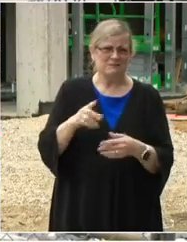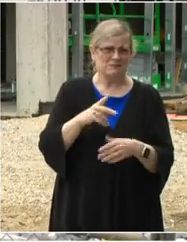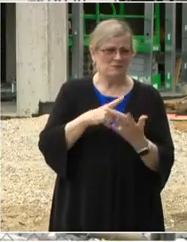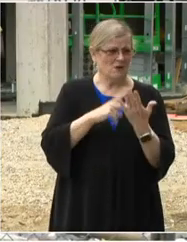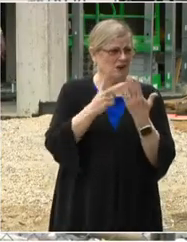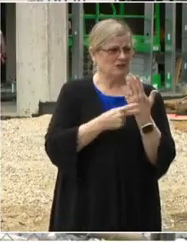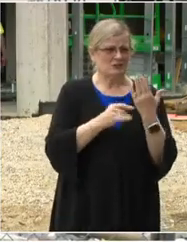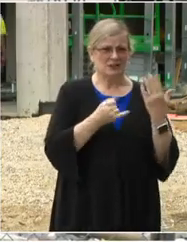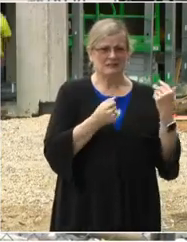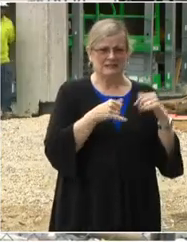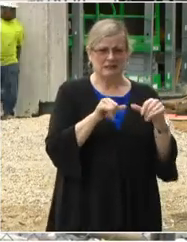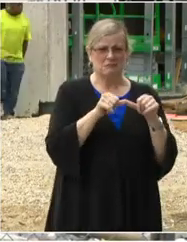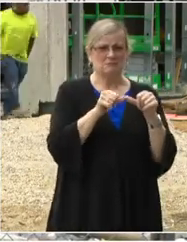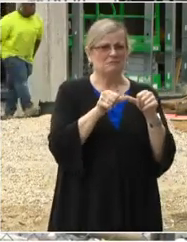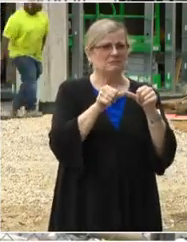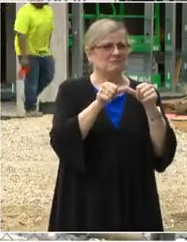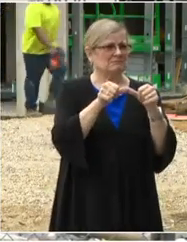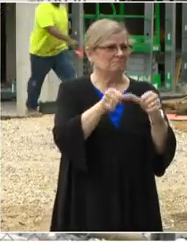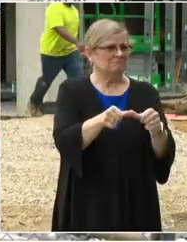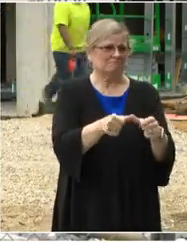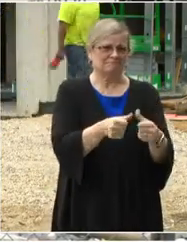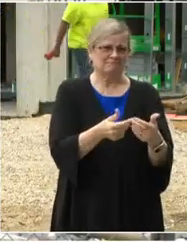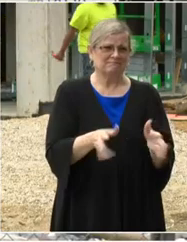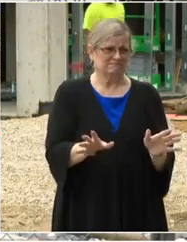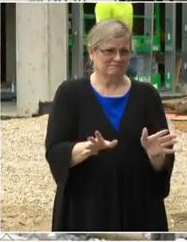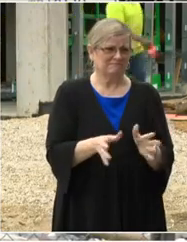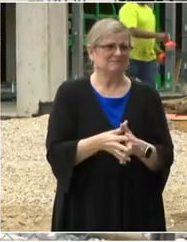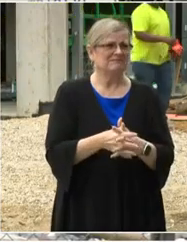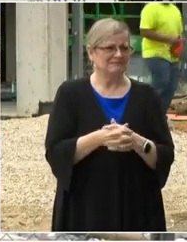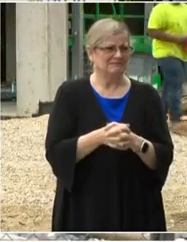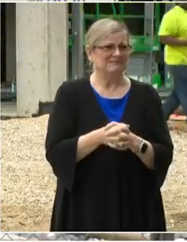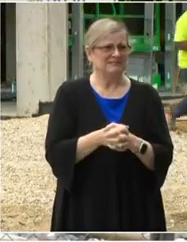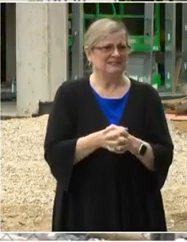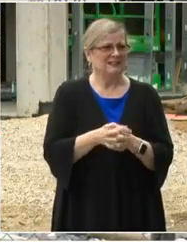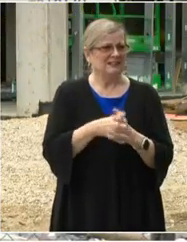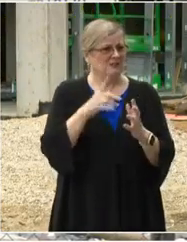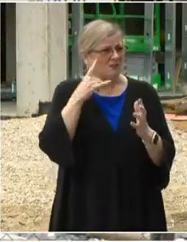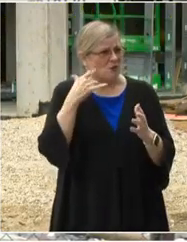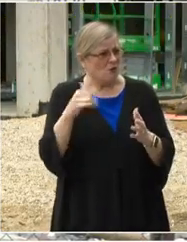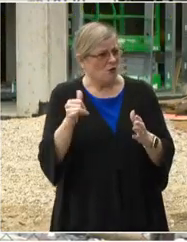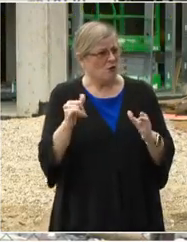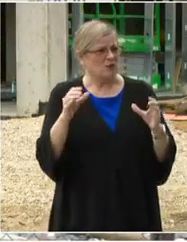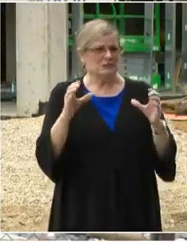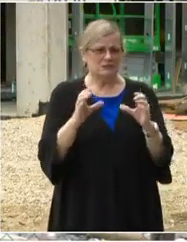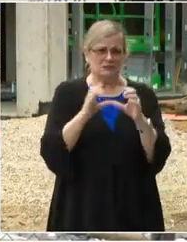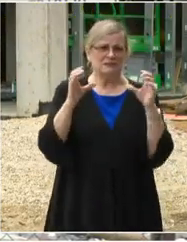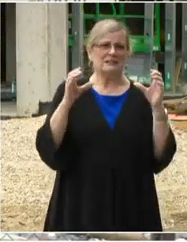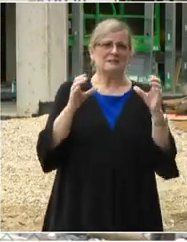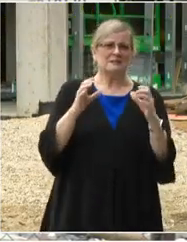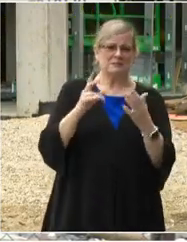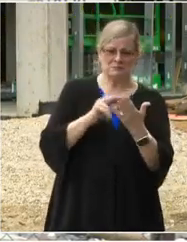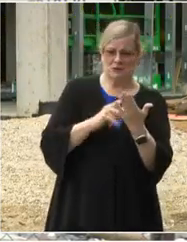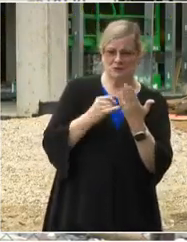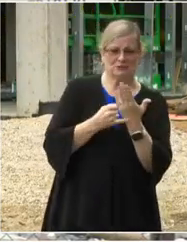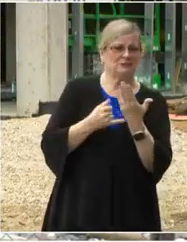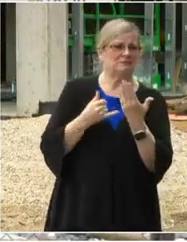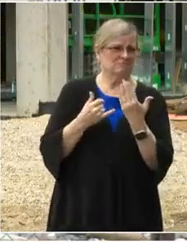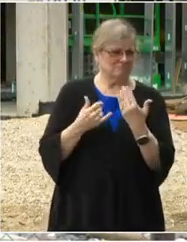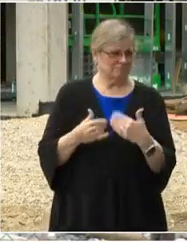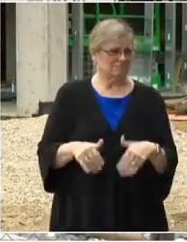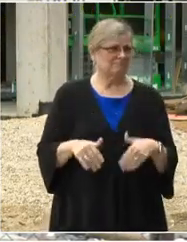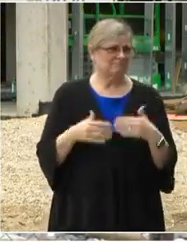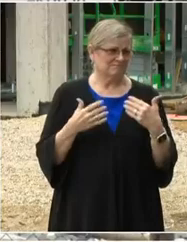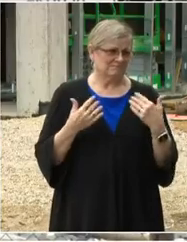sustainable project. Am I right? This is a LEED Gold certificate LEED project. Let's talk about sustainability here and environmental